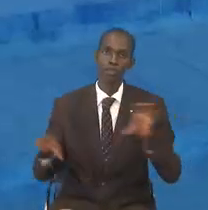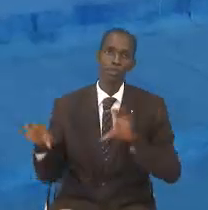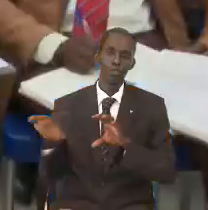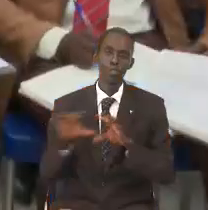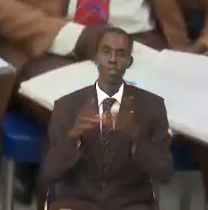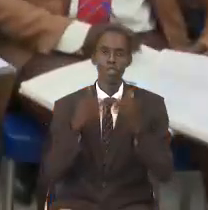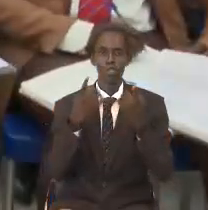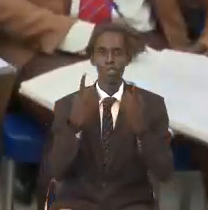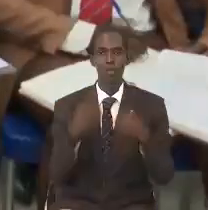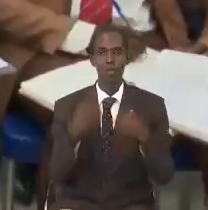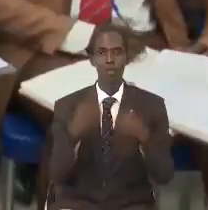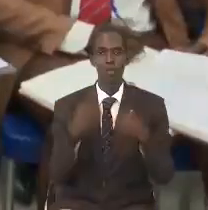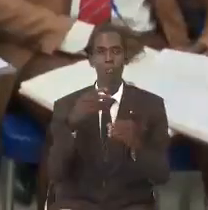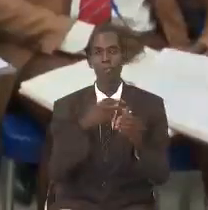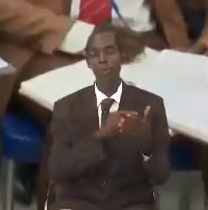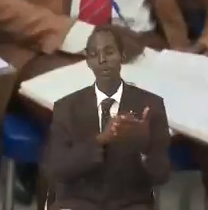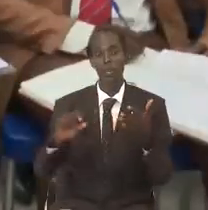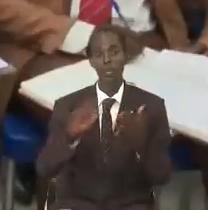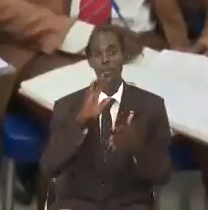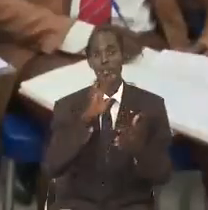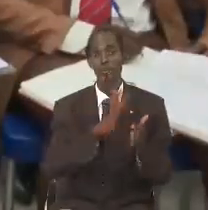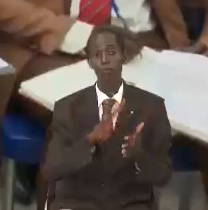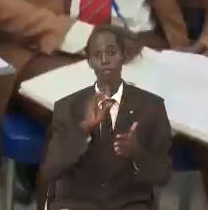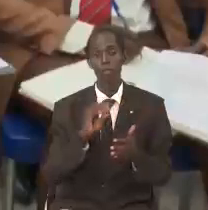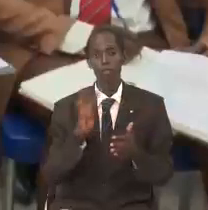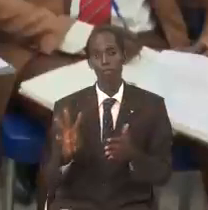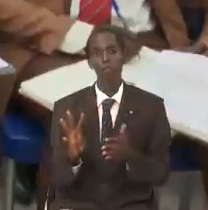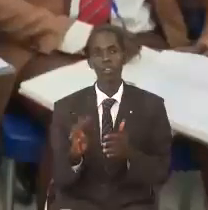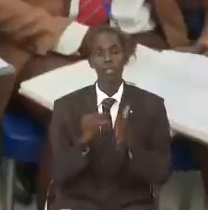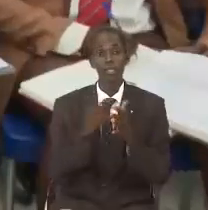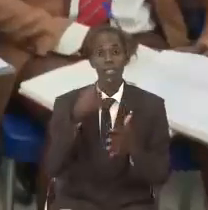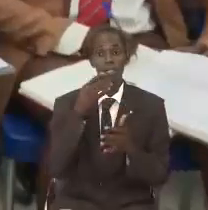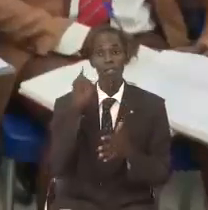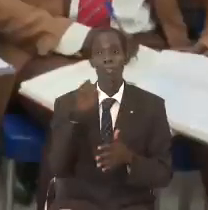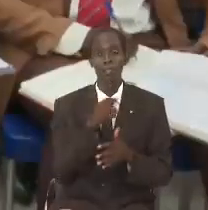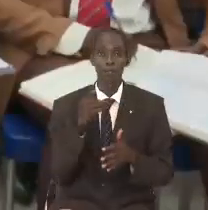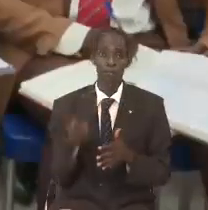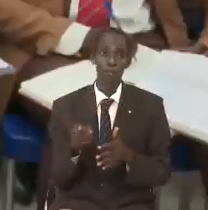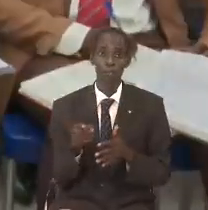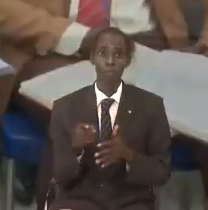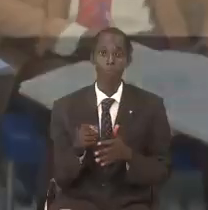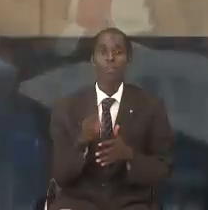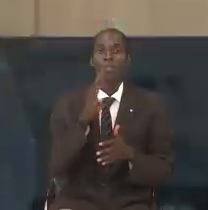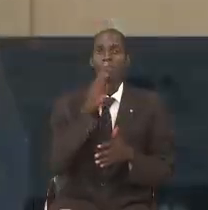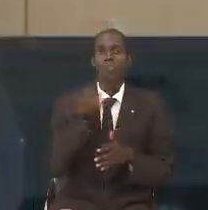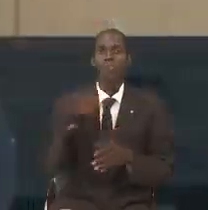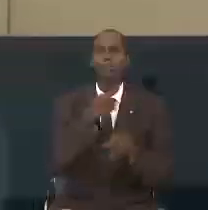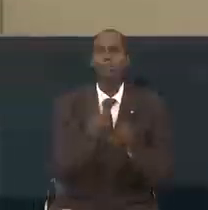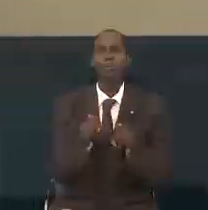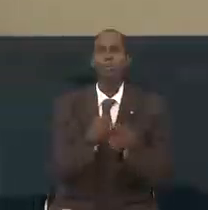44. In verse 44, it says, therefore, be ye also ready.